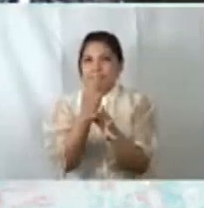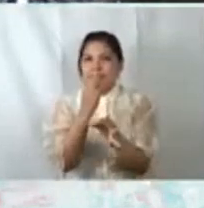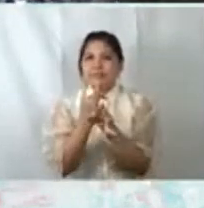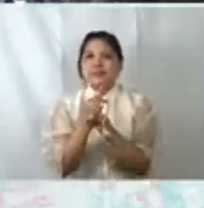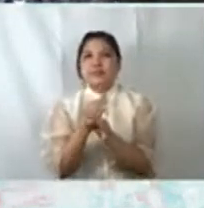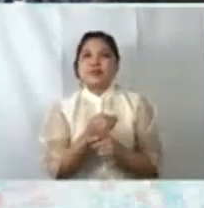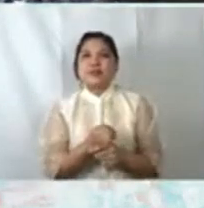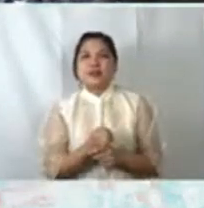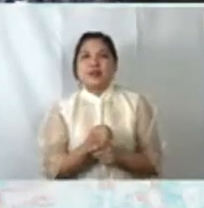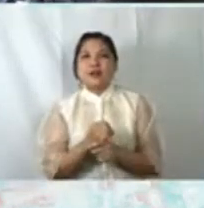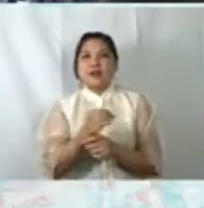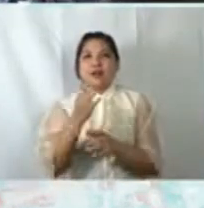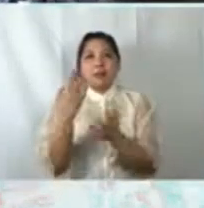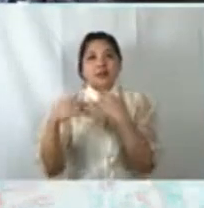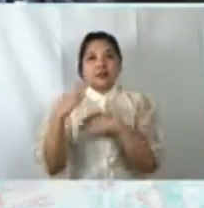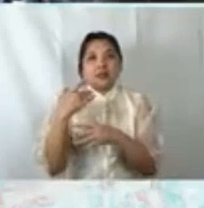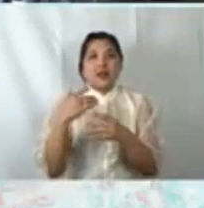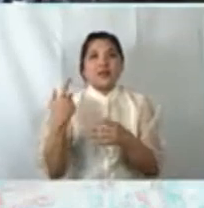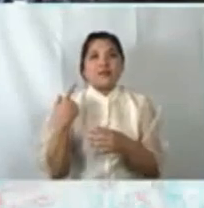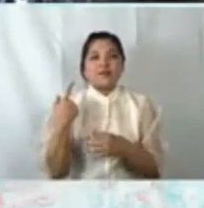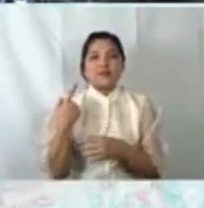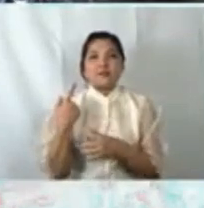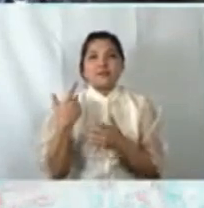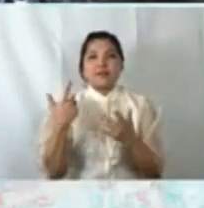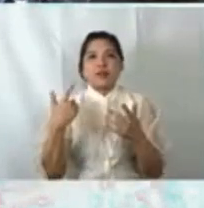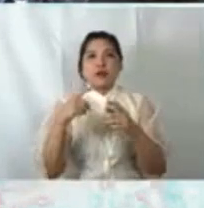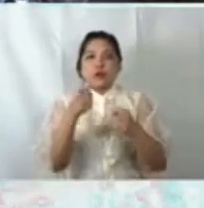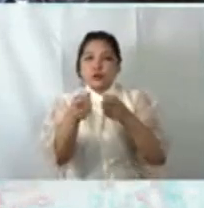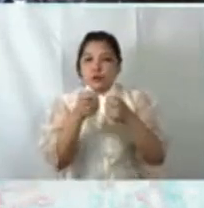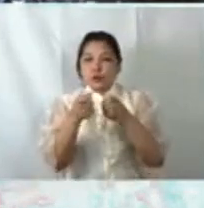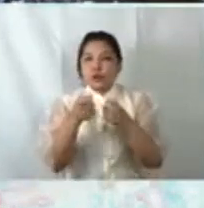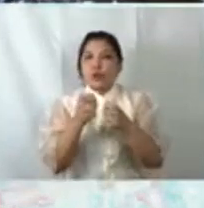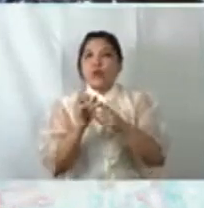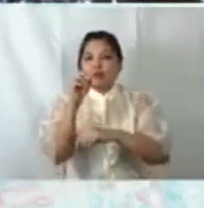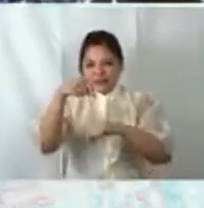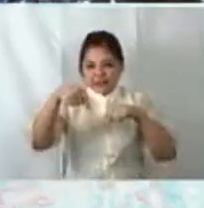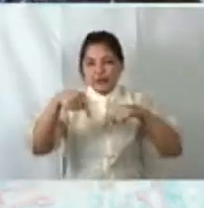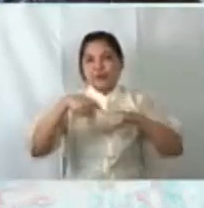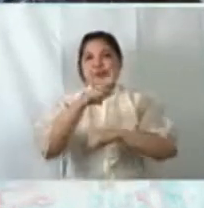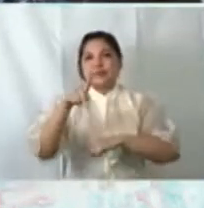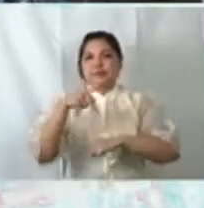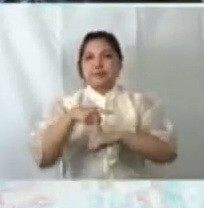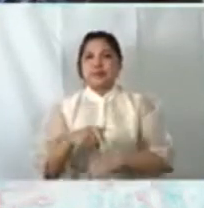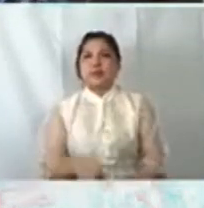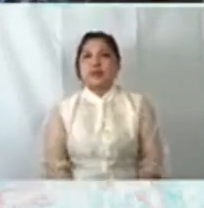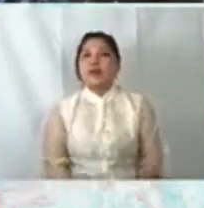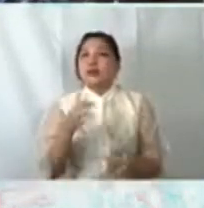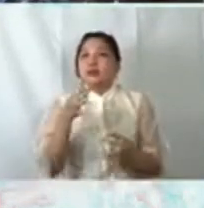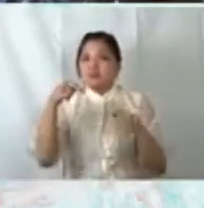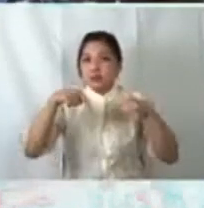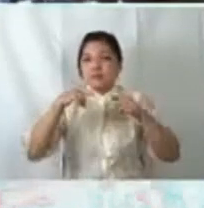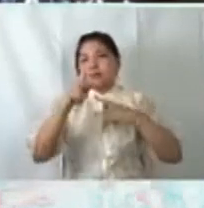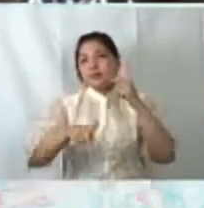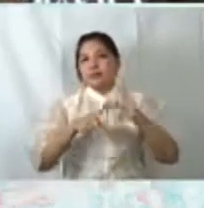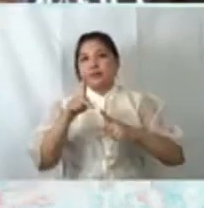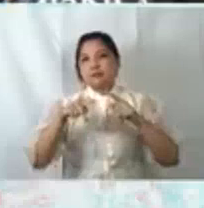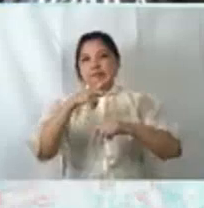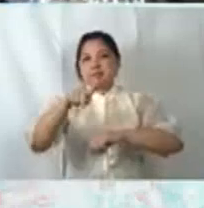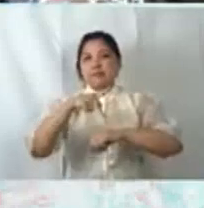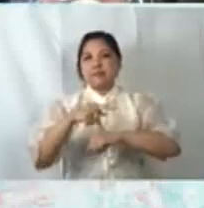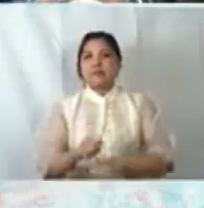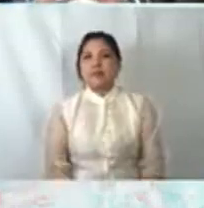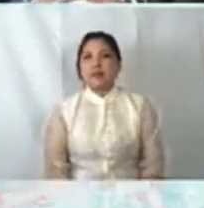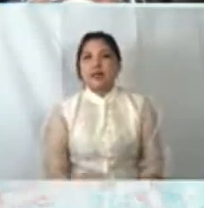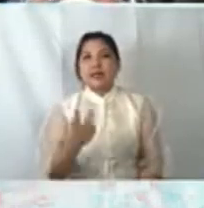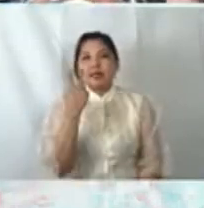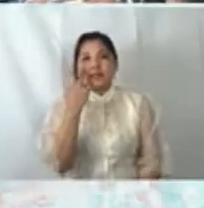years exercised jurisdiction and control over the Philippines and its people. Huh? But tingnan niyo mabuti yung